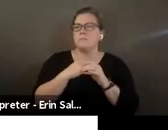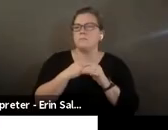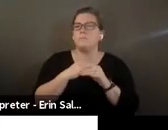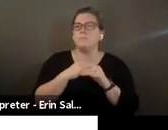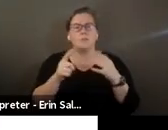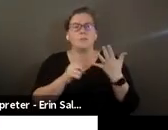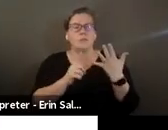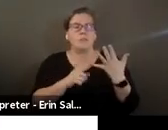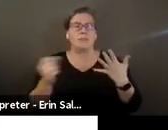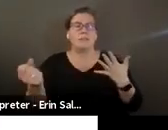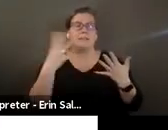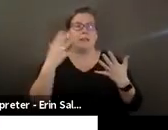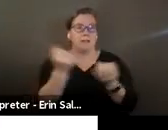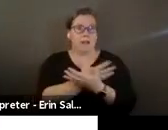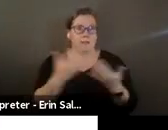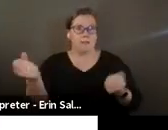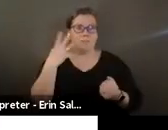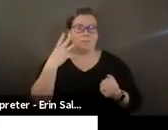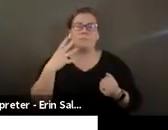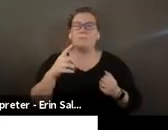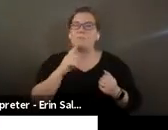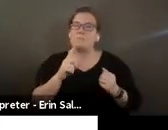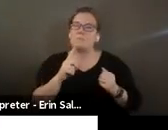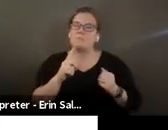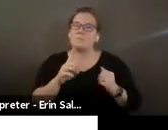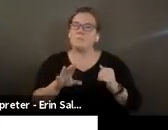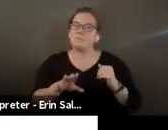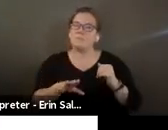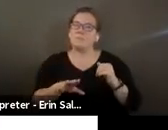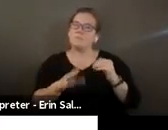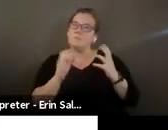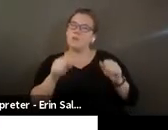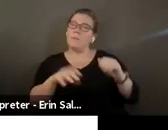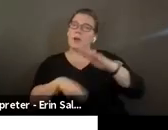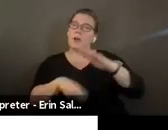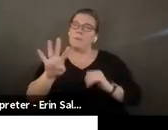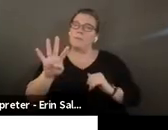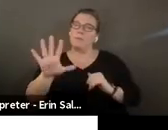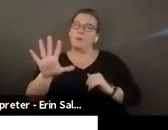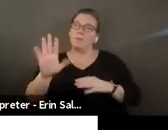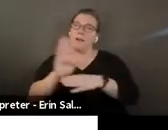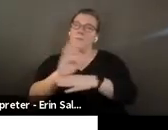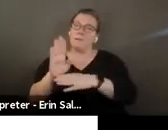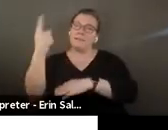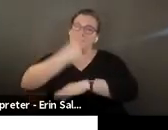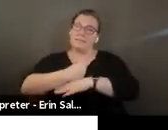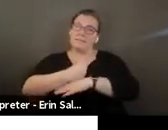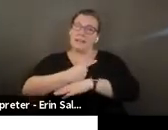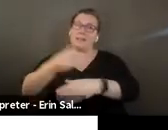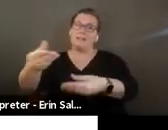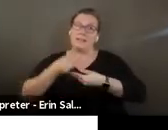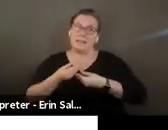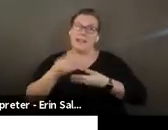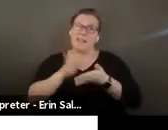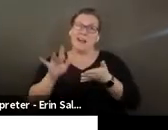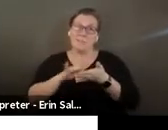It does take up to 45 business days to get an iPad in.